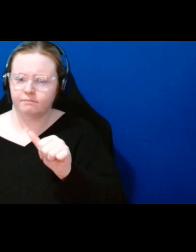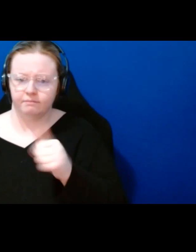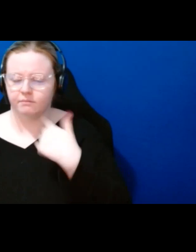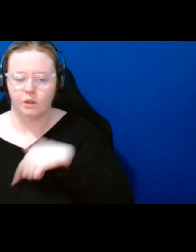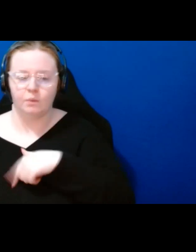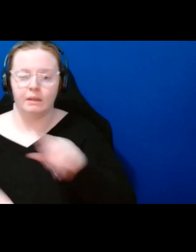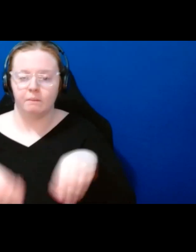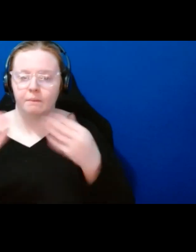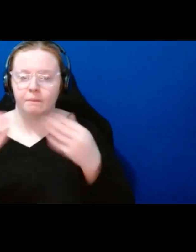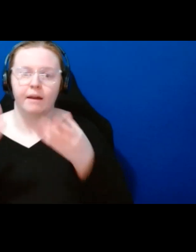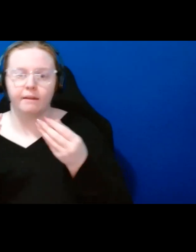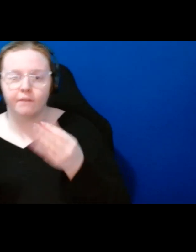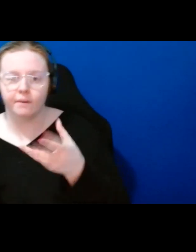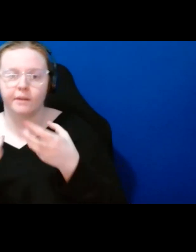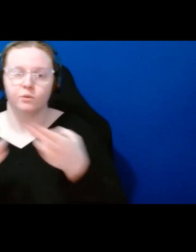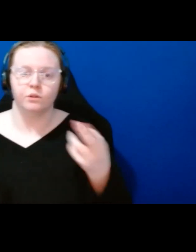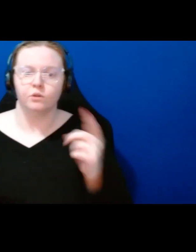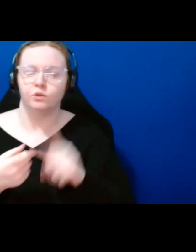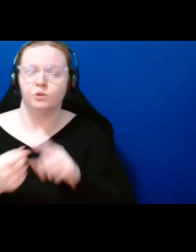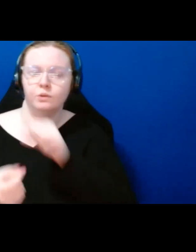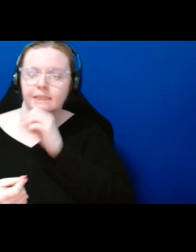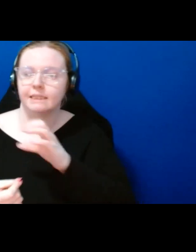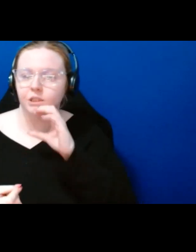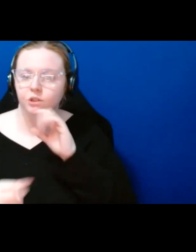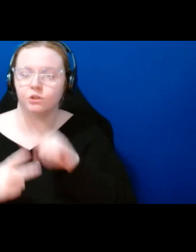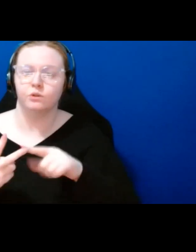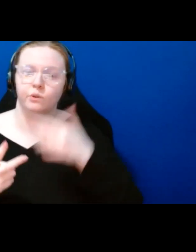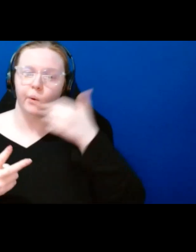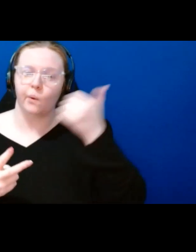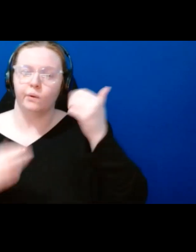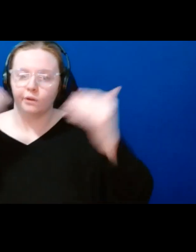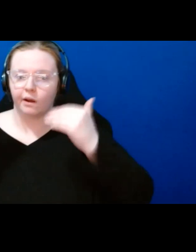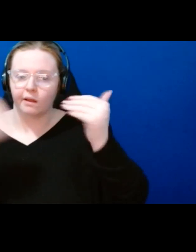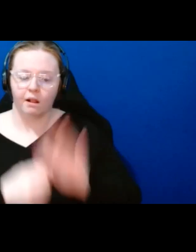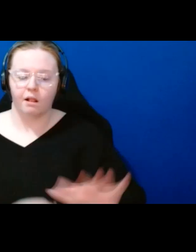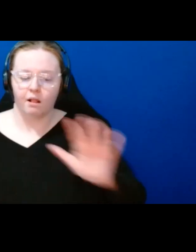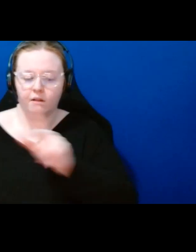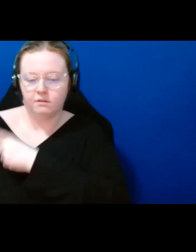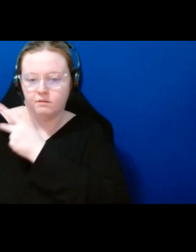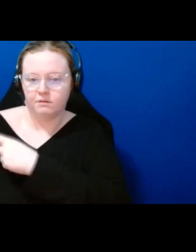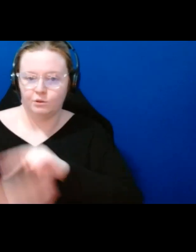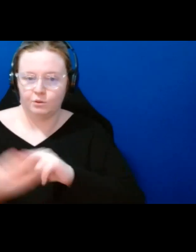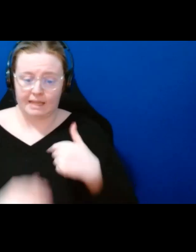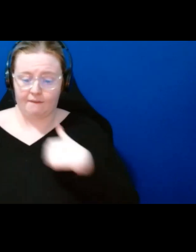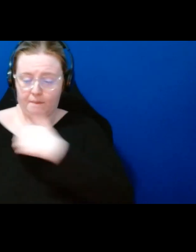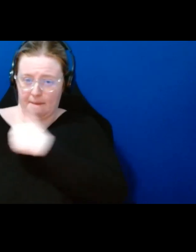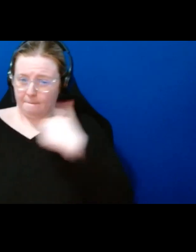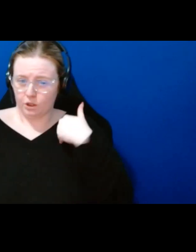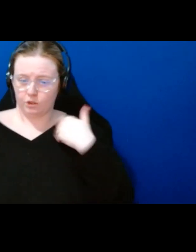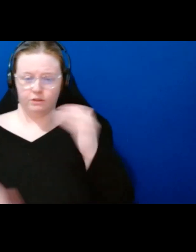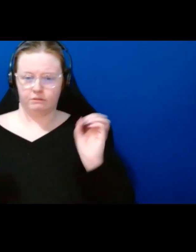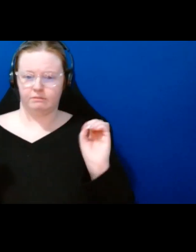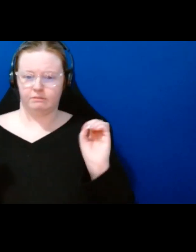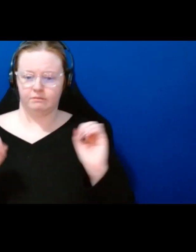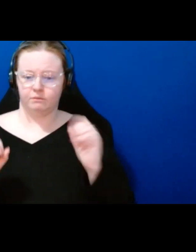seniors, older adults, and those who support them right across our province. So we don't have members. We are here to